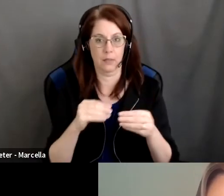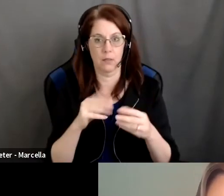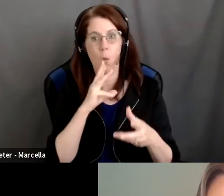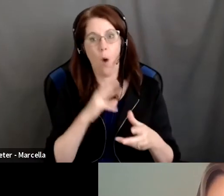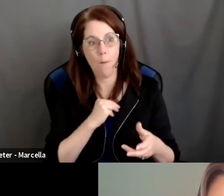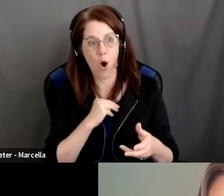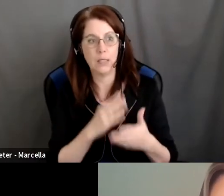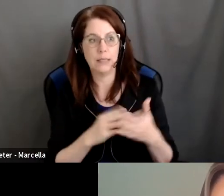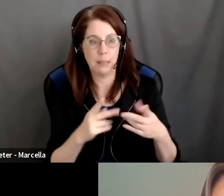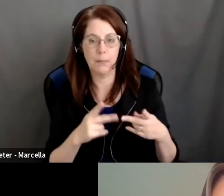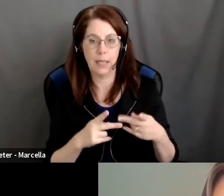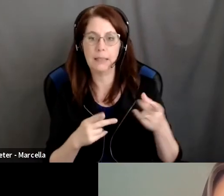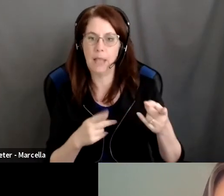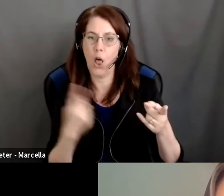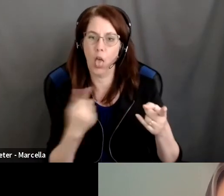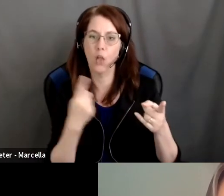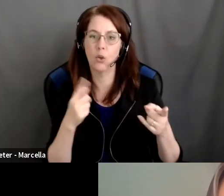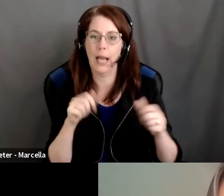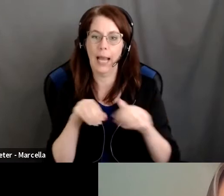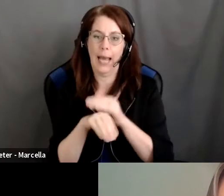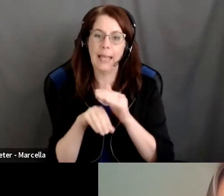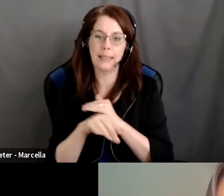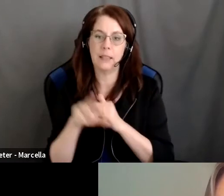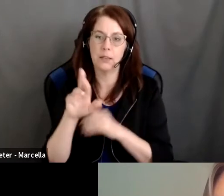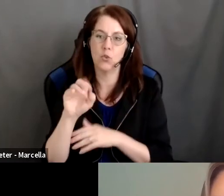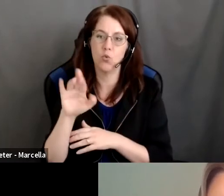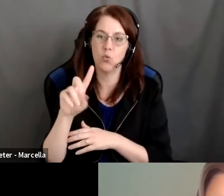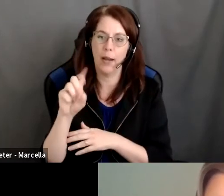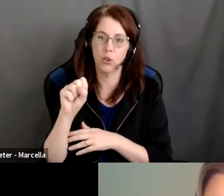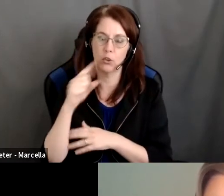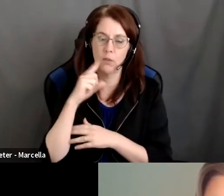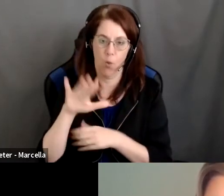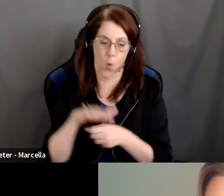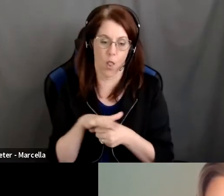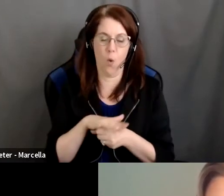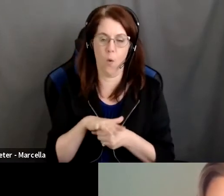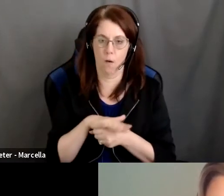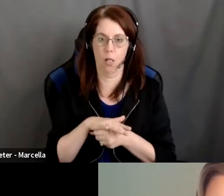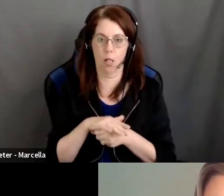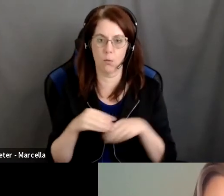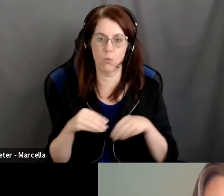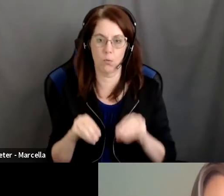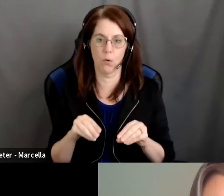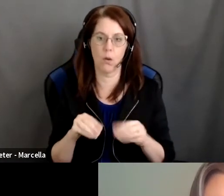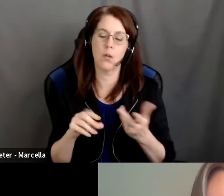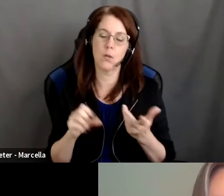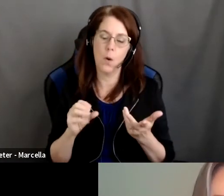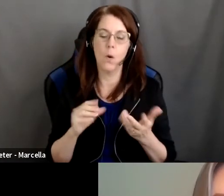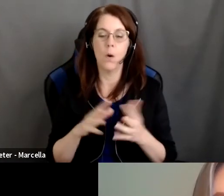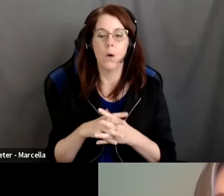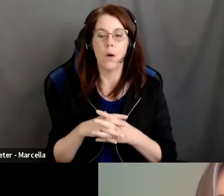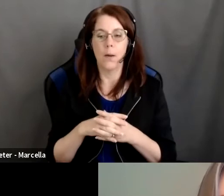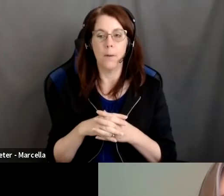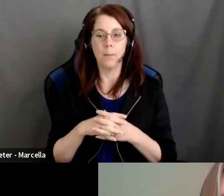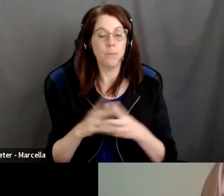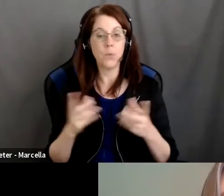Walmart or someplace like that, they can also access records for your local pharmacy. So what